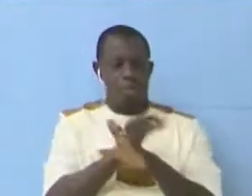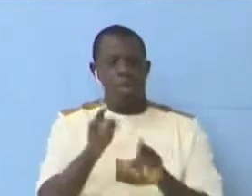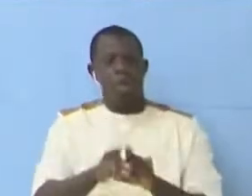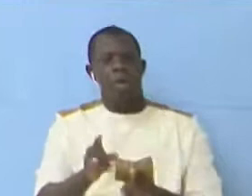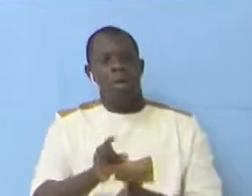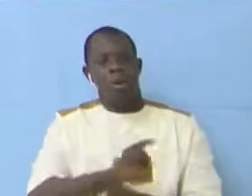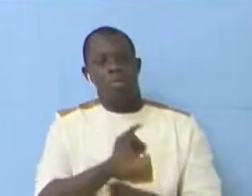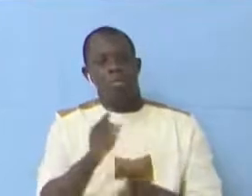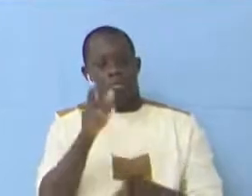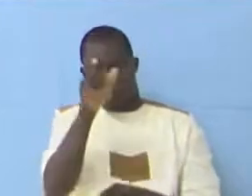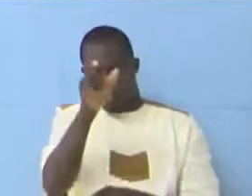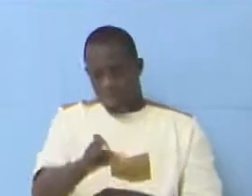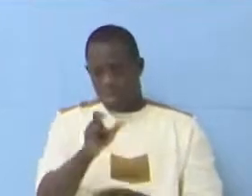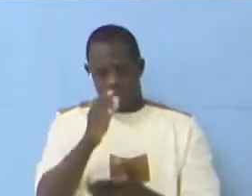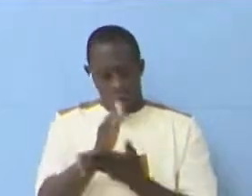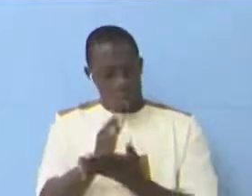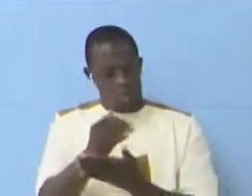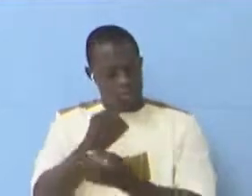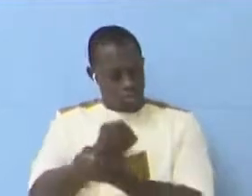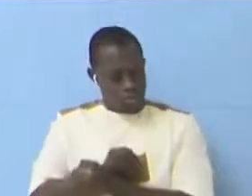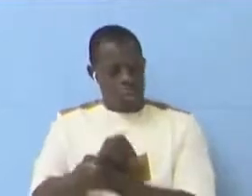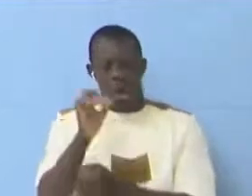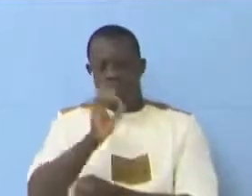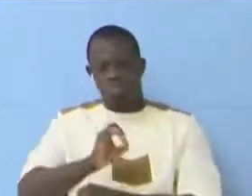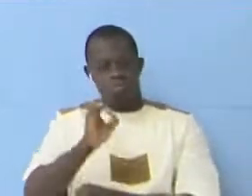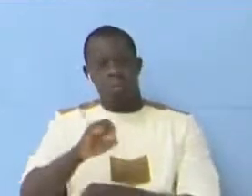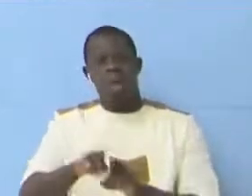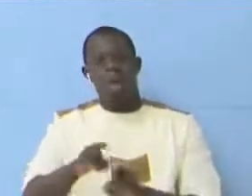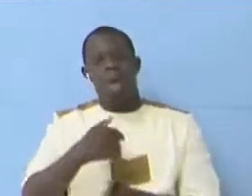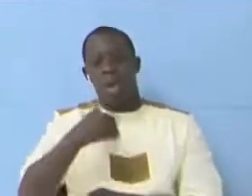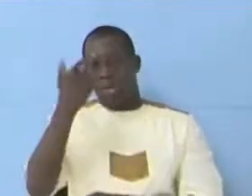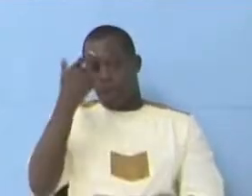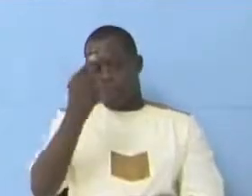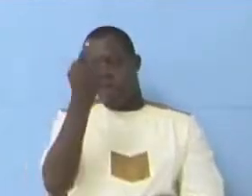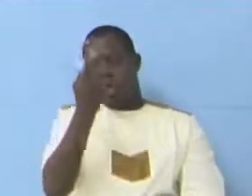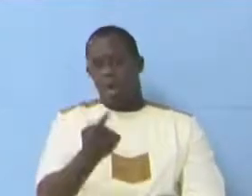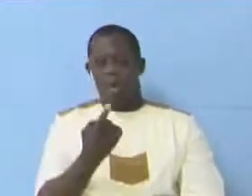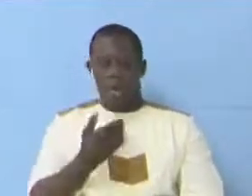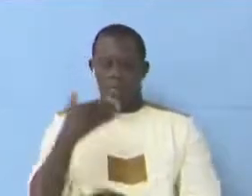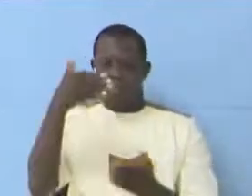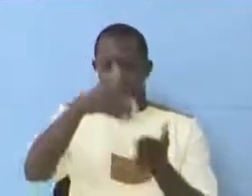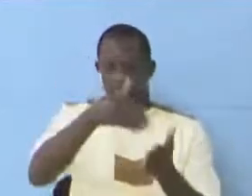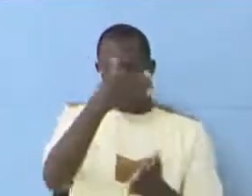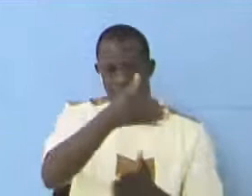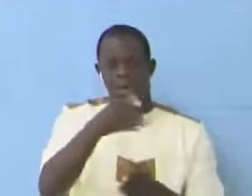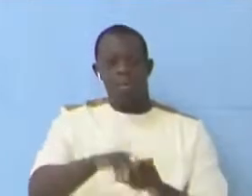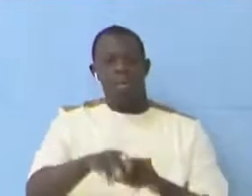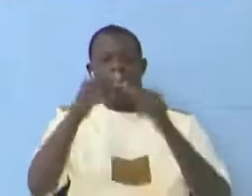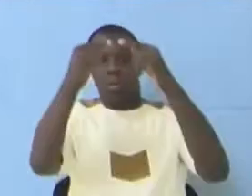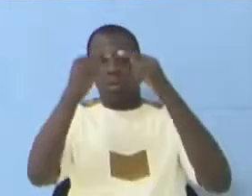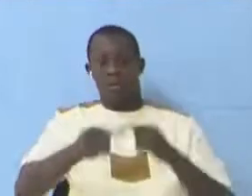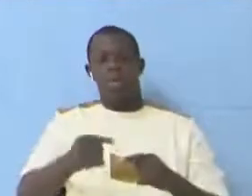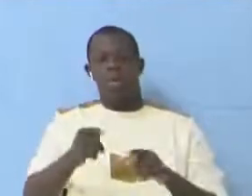was not detained. I think he was just there for his statement to be obtained. He